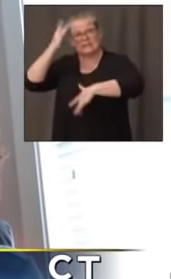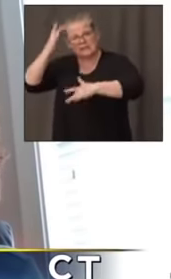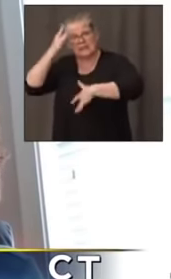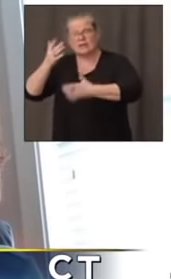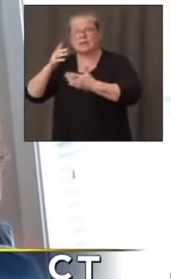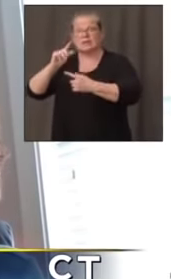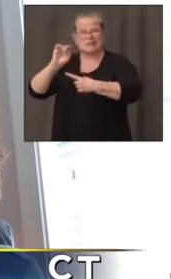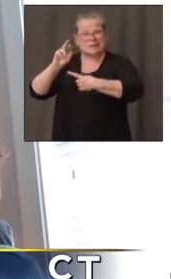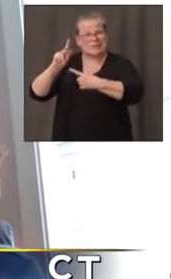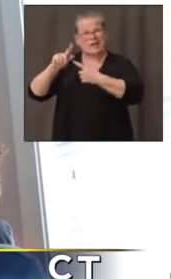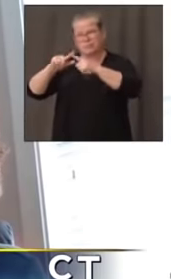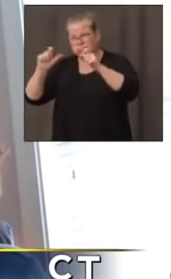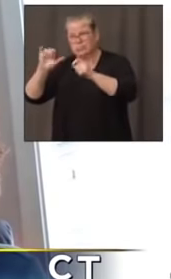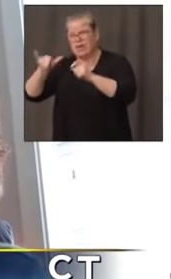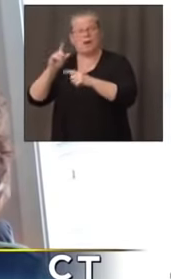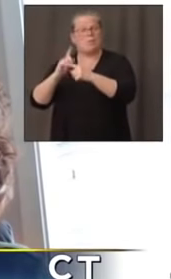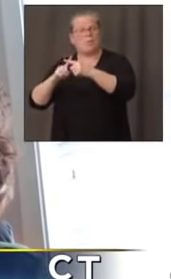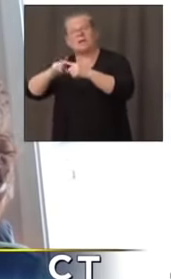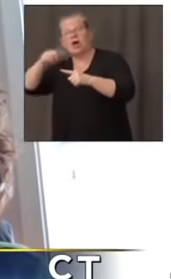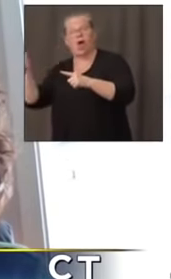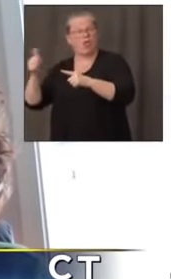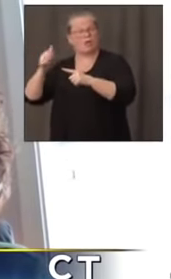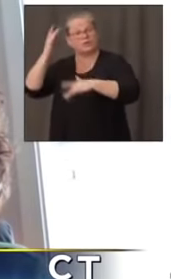which continue as well.